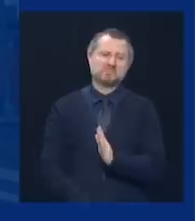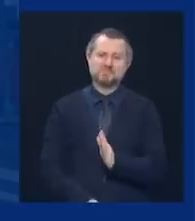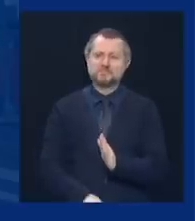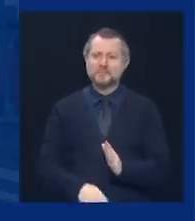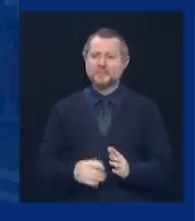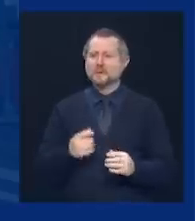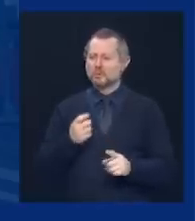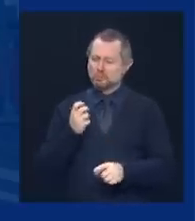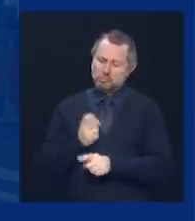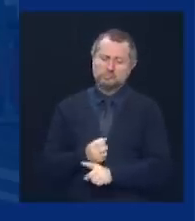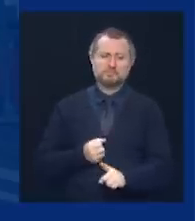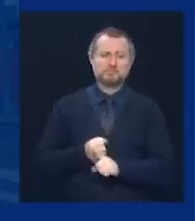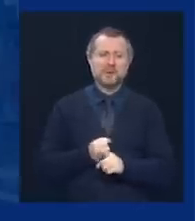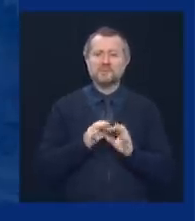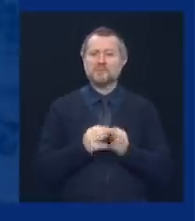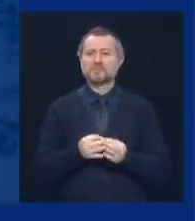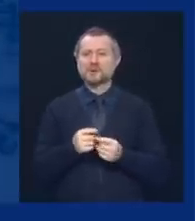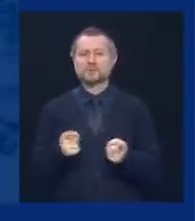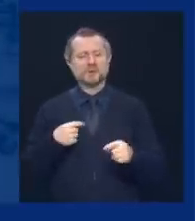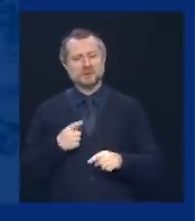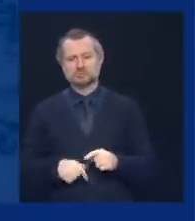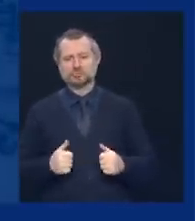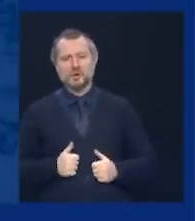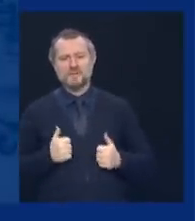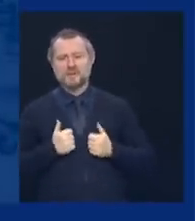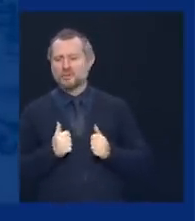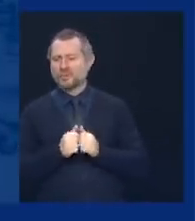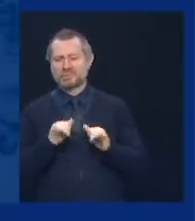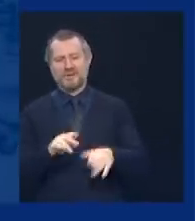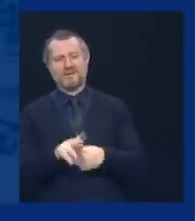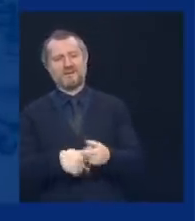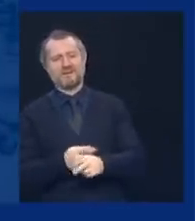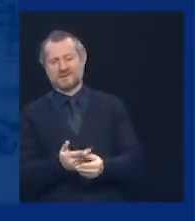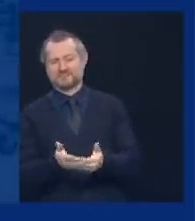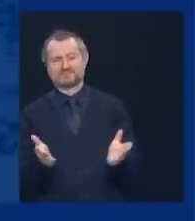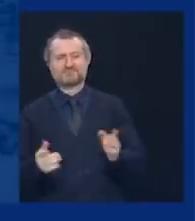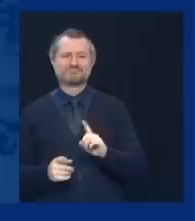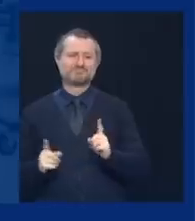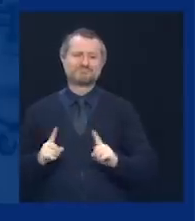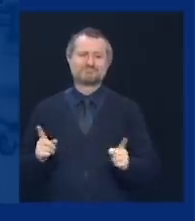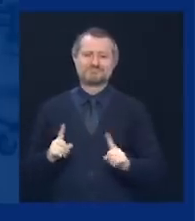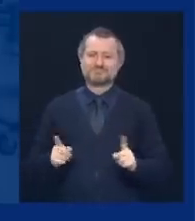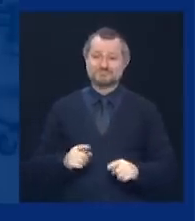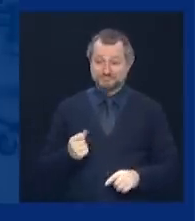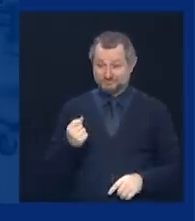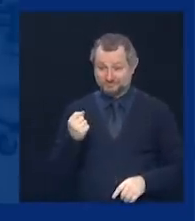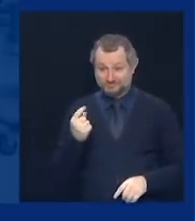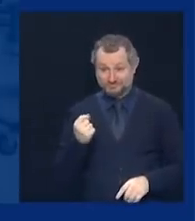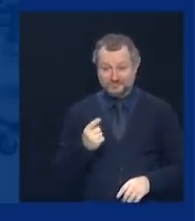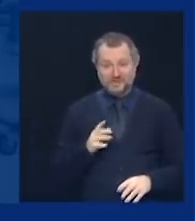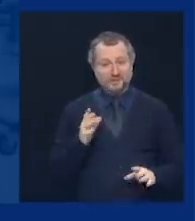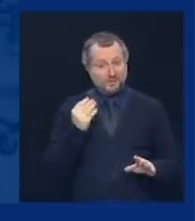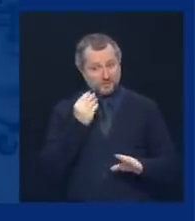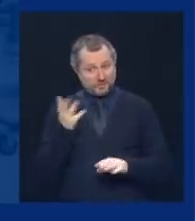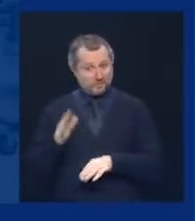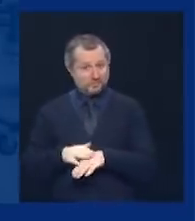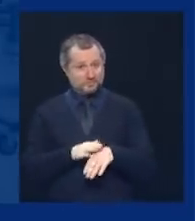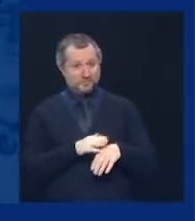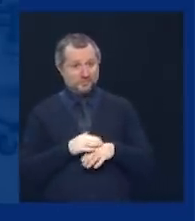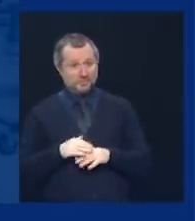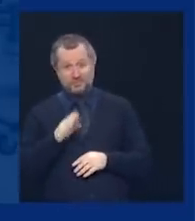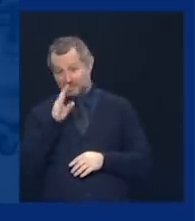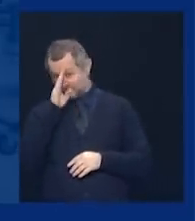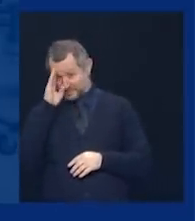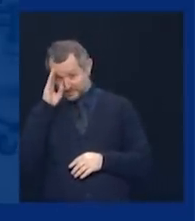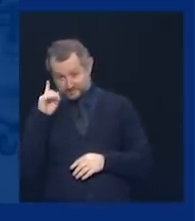can't survive with these economic shutdowns. And no hospital in the state, no